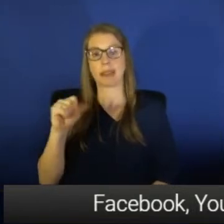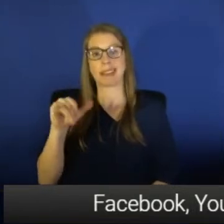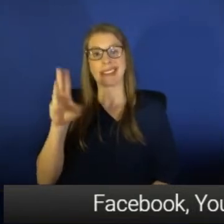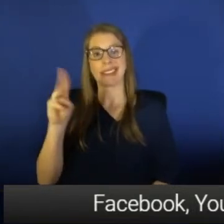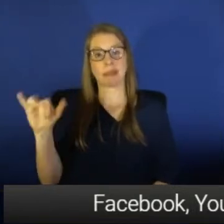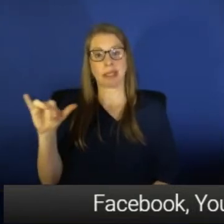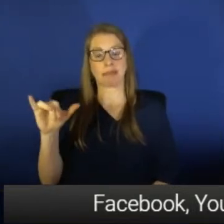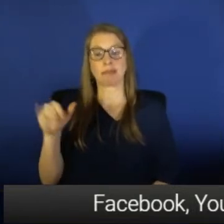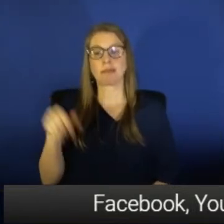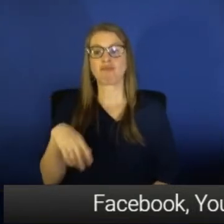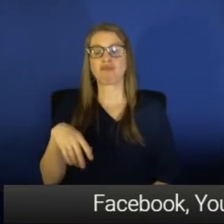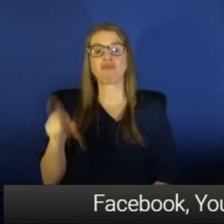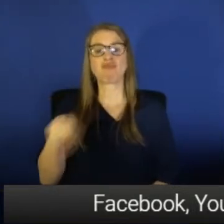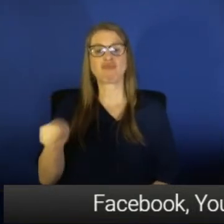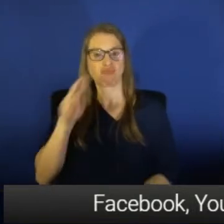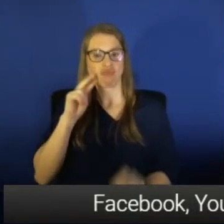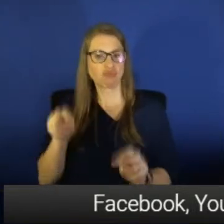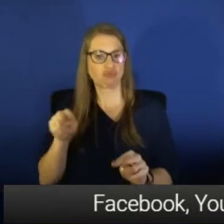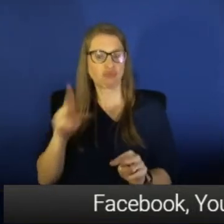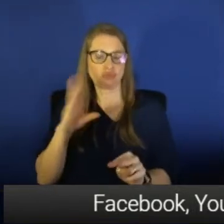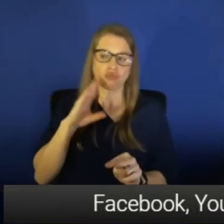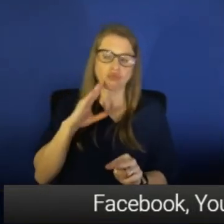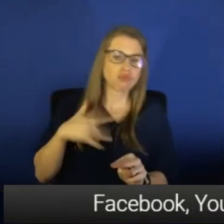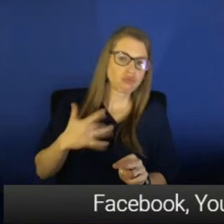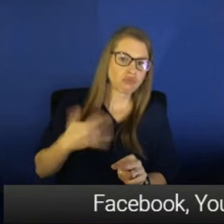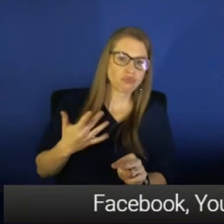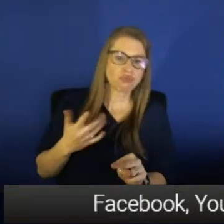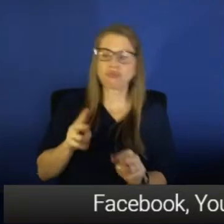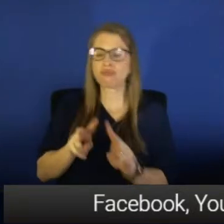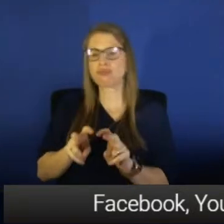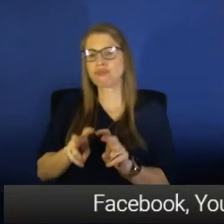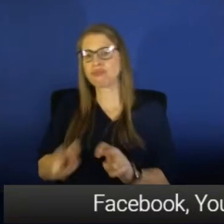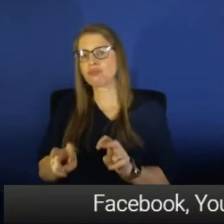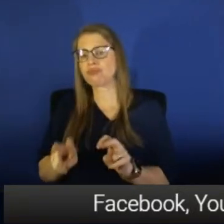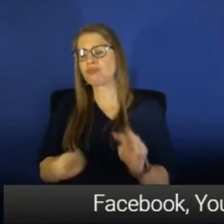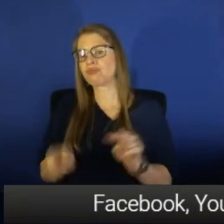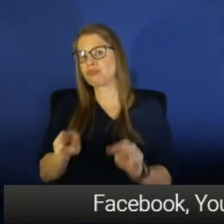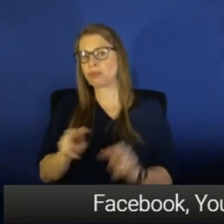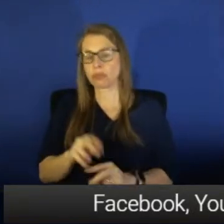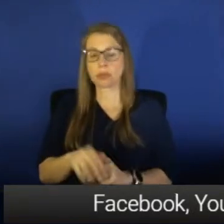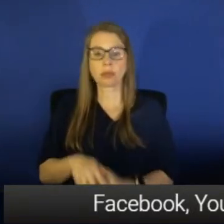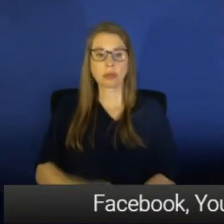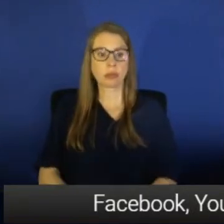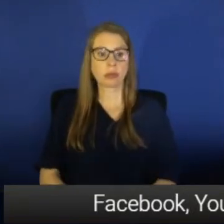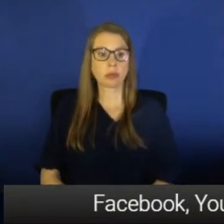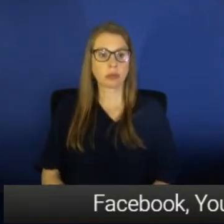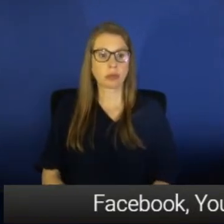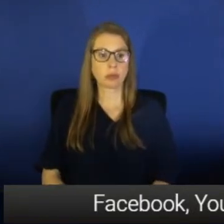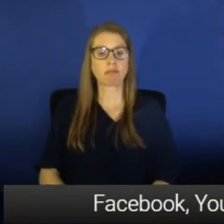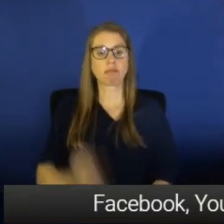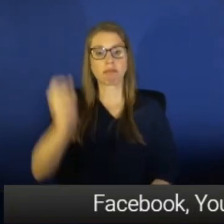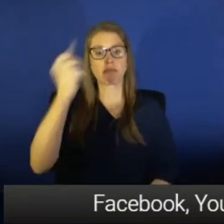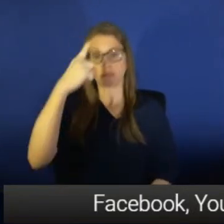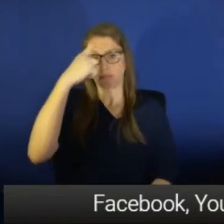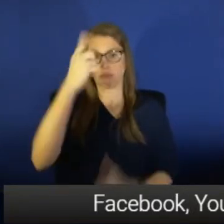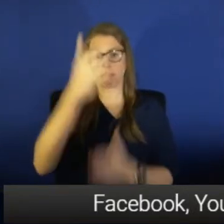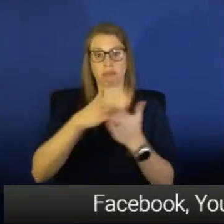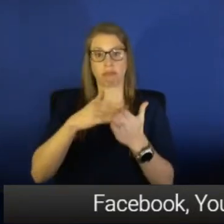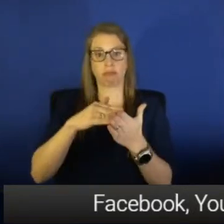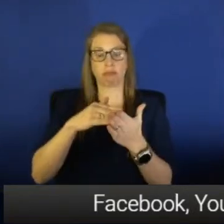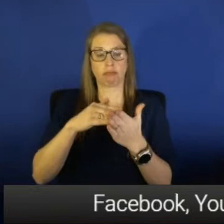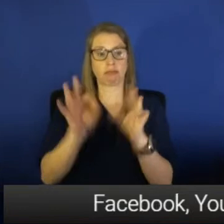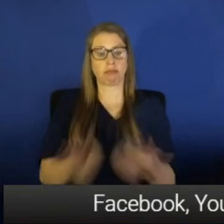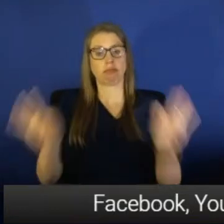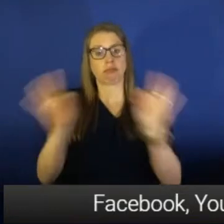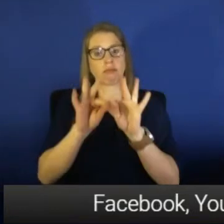a pulse on what was going on, and understanding how important that mental aspect was, knowing when to give